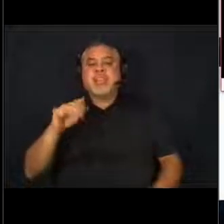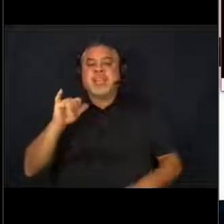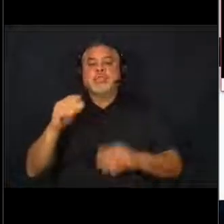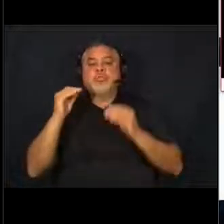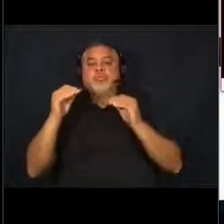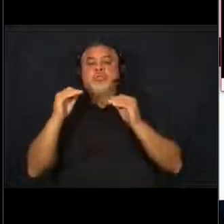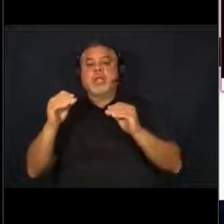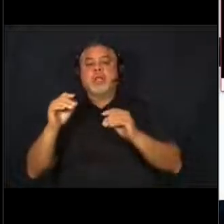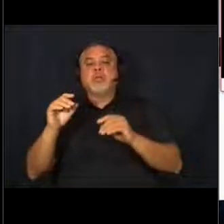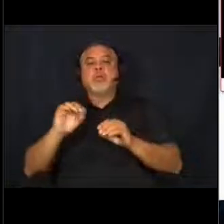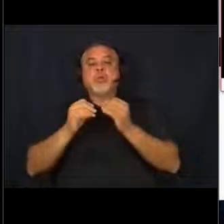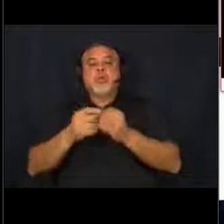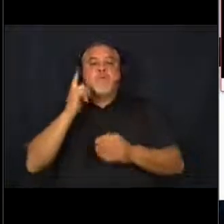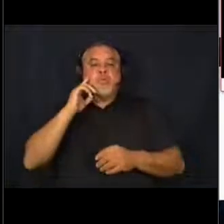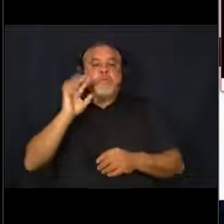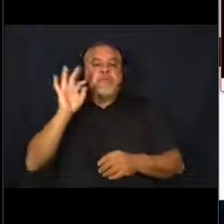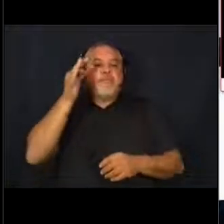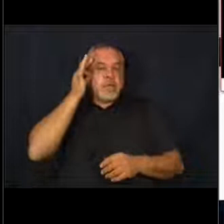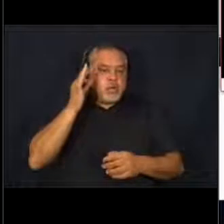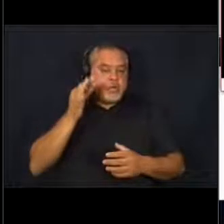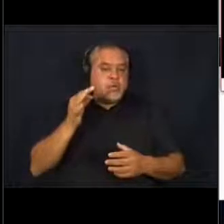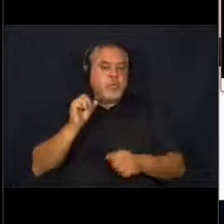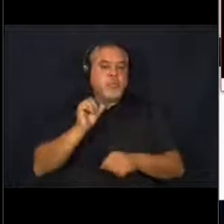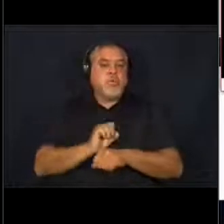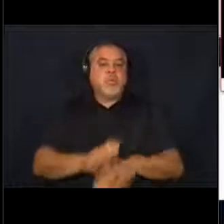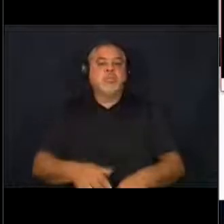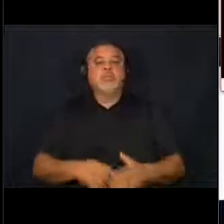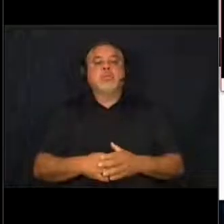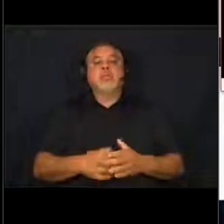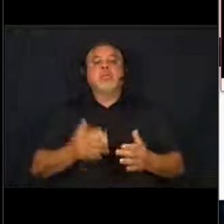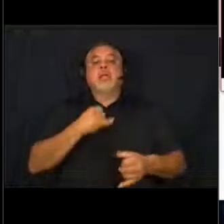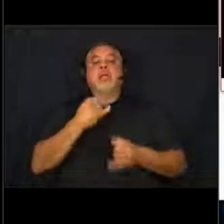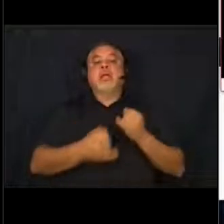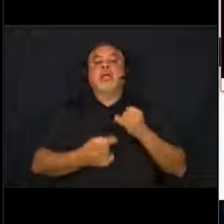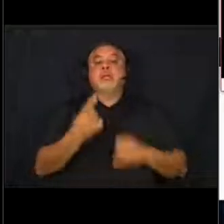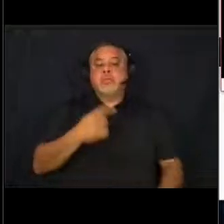organization for federal employees. And then the last